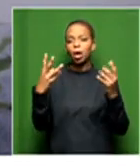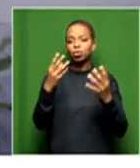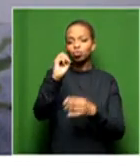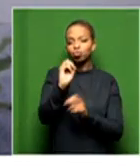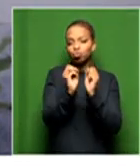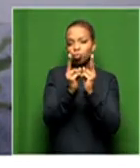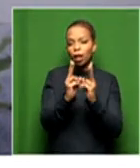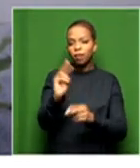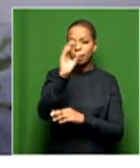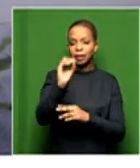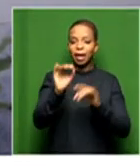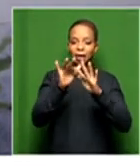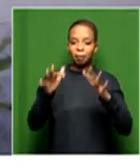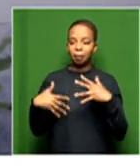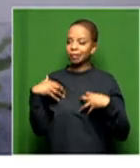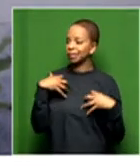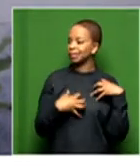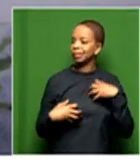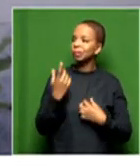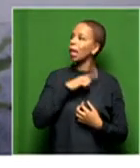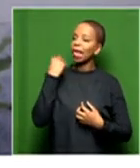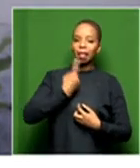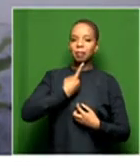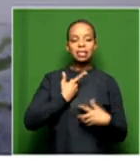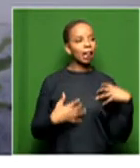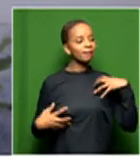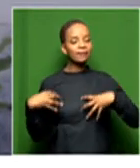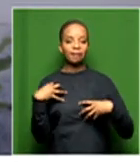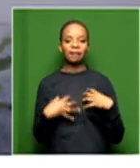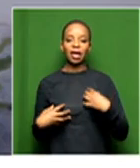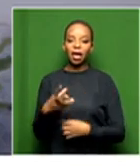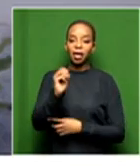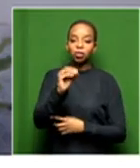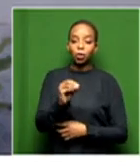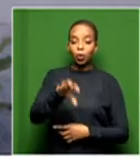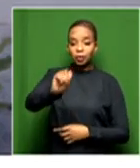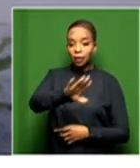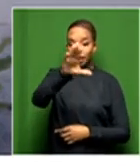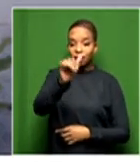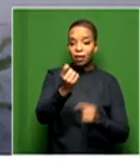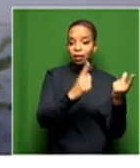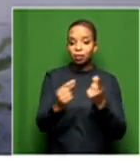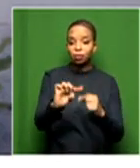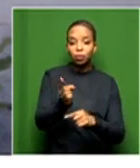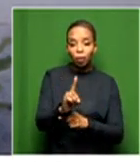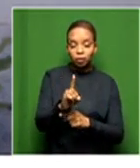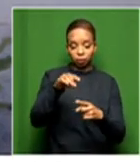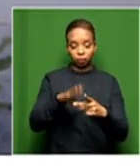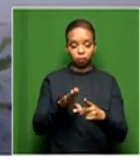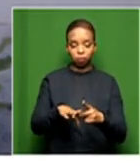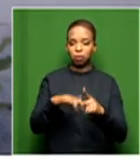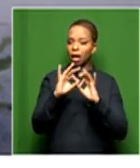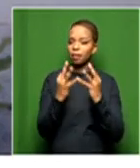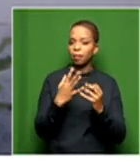struggling with suicidal thoughts. I mean, what is that going to do to, South Africa? What is that going to do to families? What is that going to do to